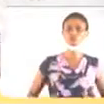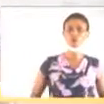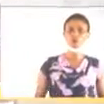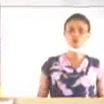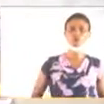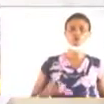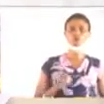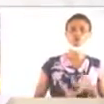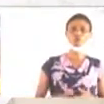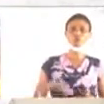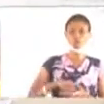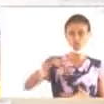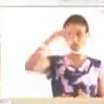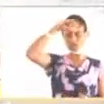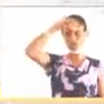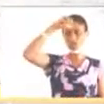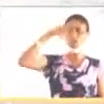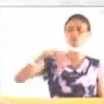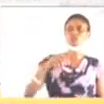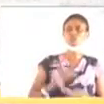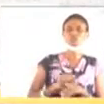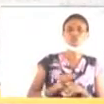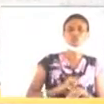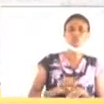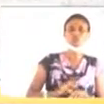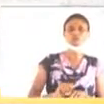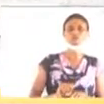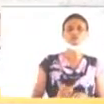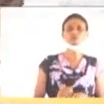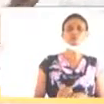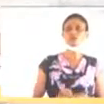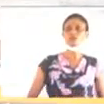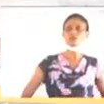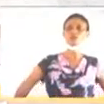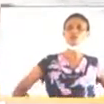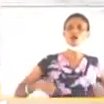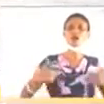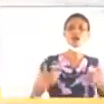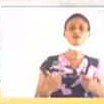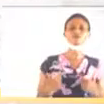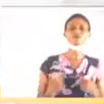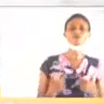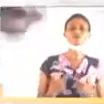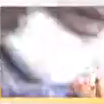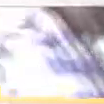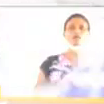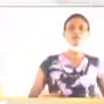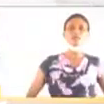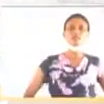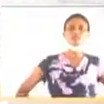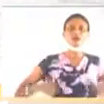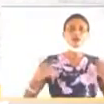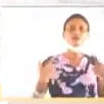these principles are inculcated into our youth, they will desist from the use